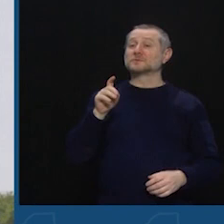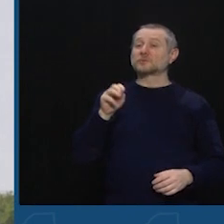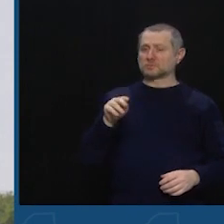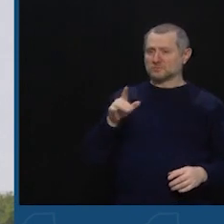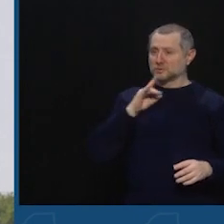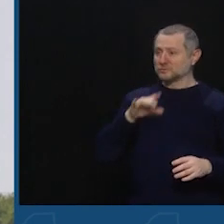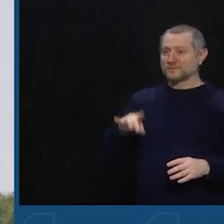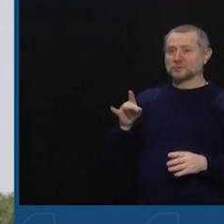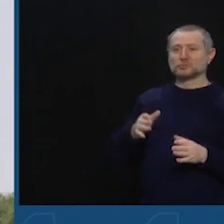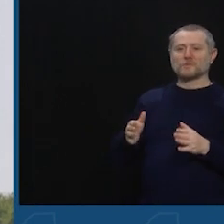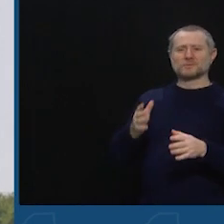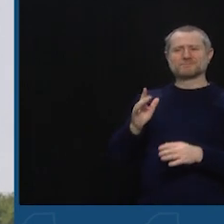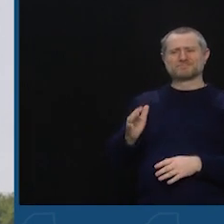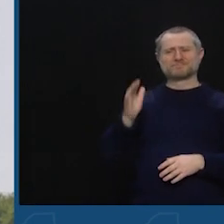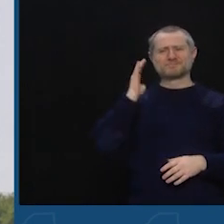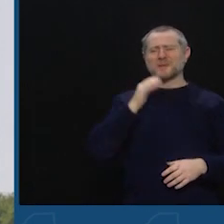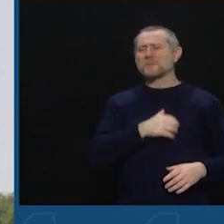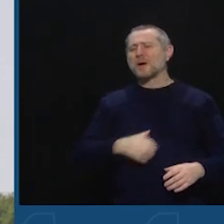1609?